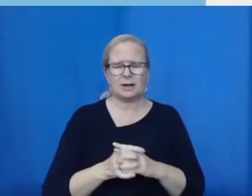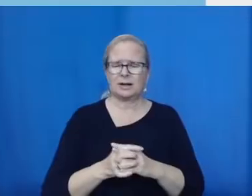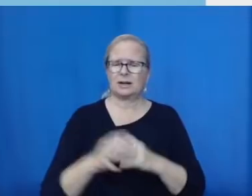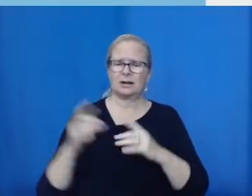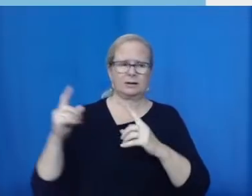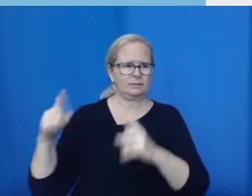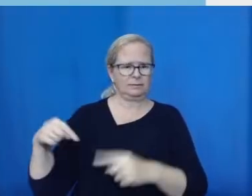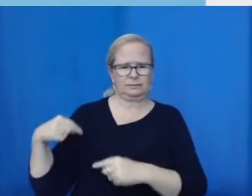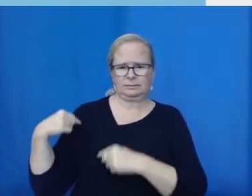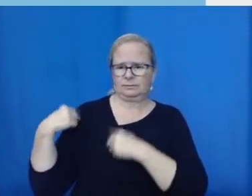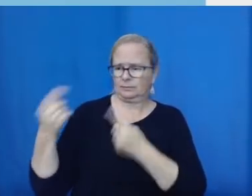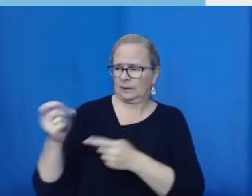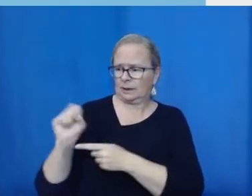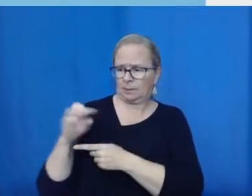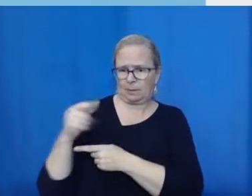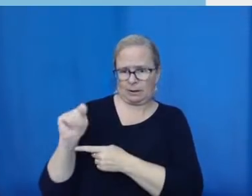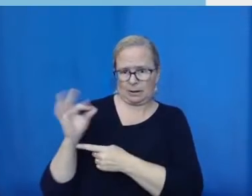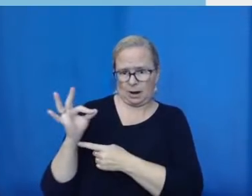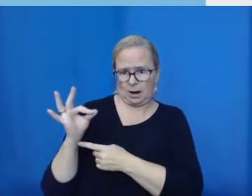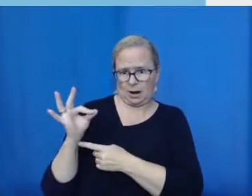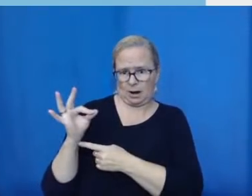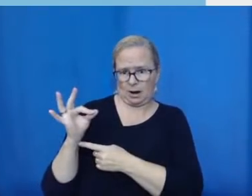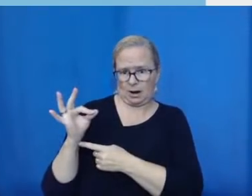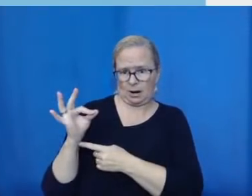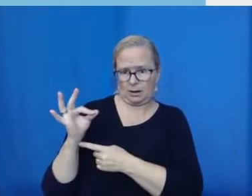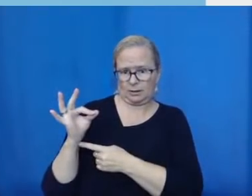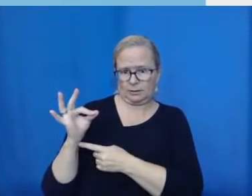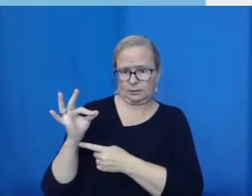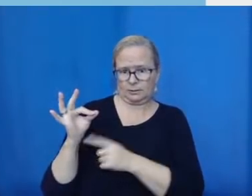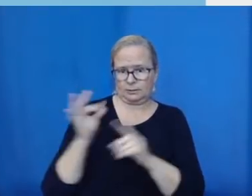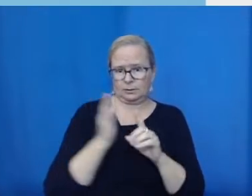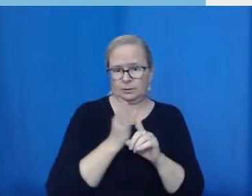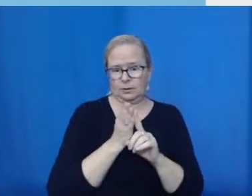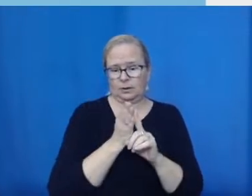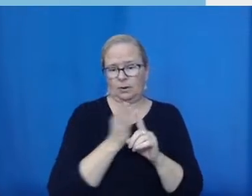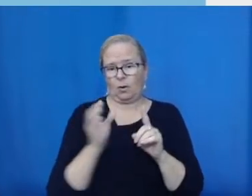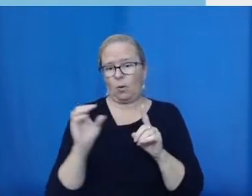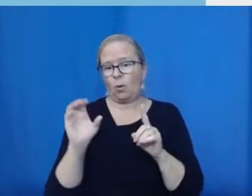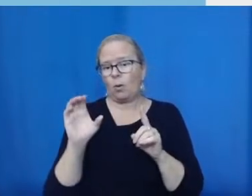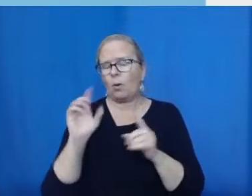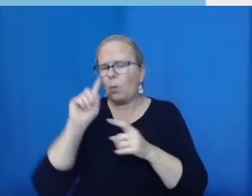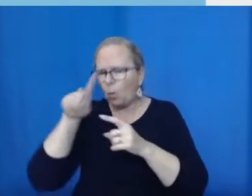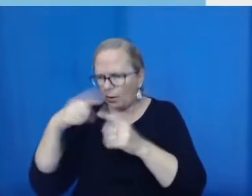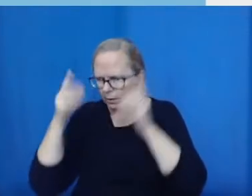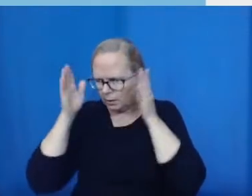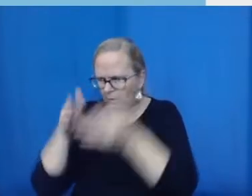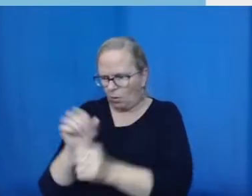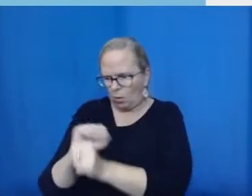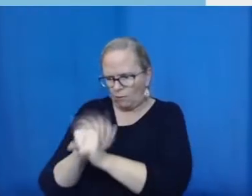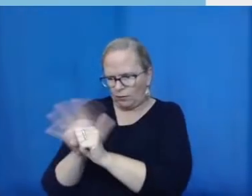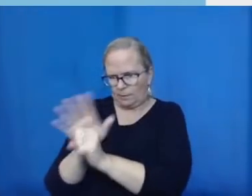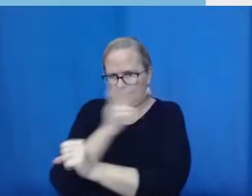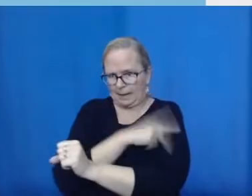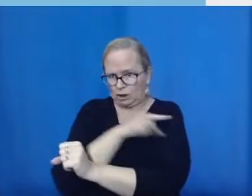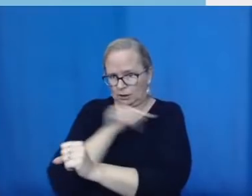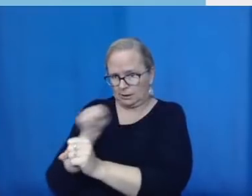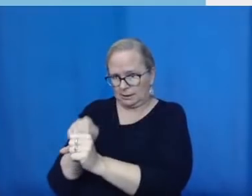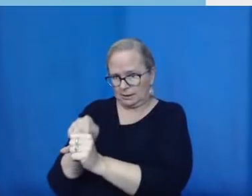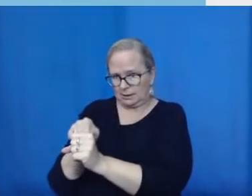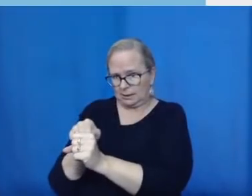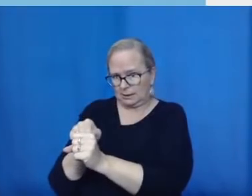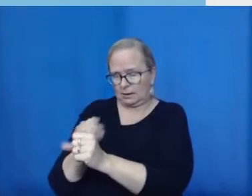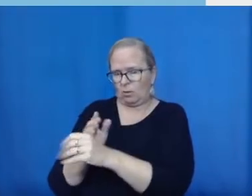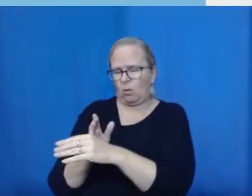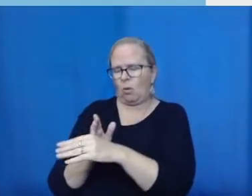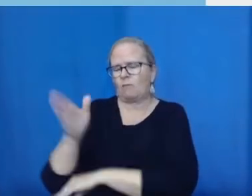capacity. And in early September, we started noticing that there was